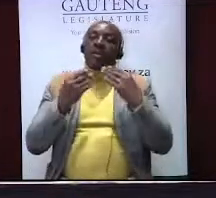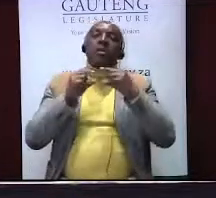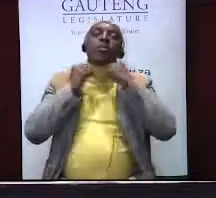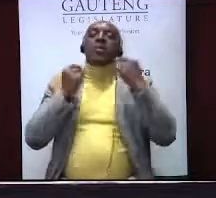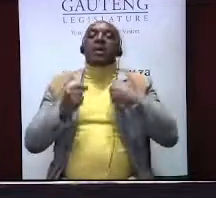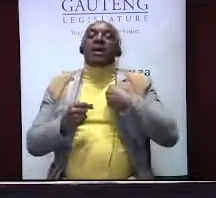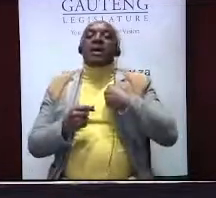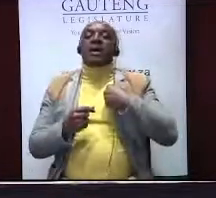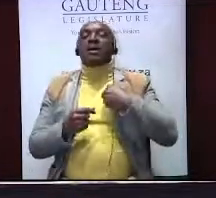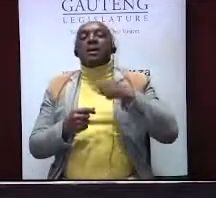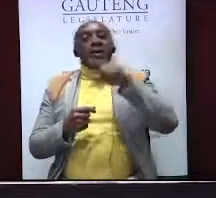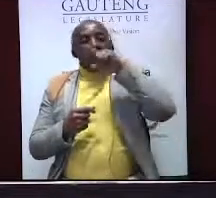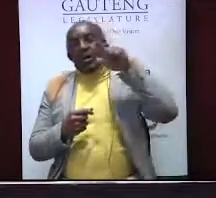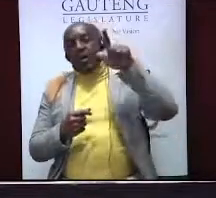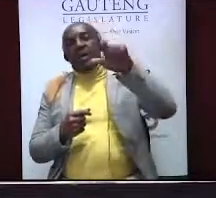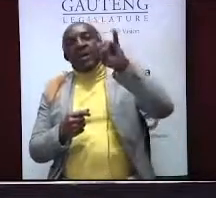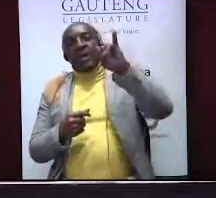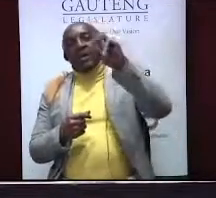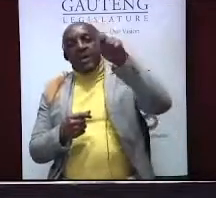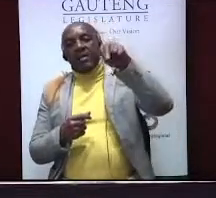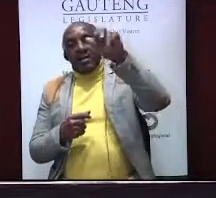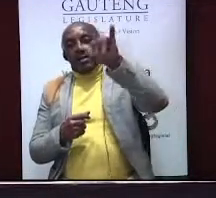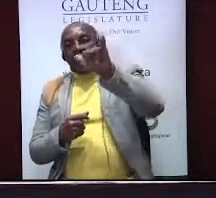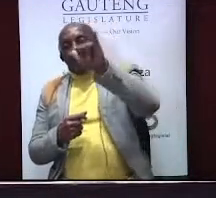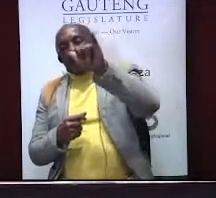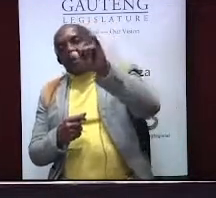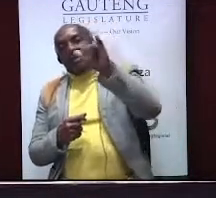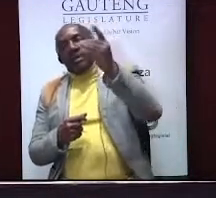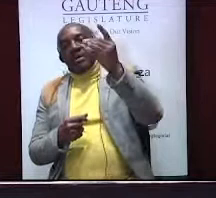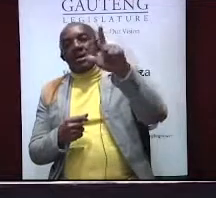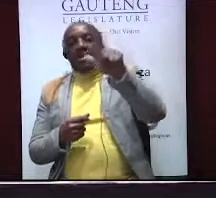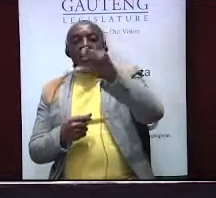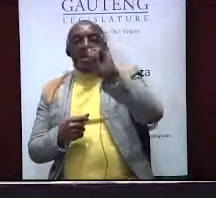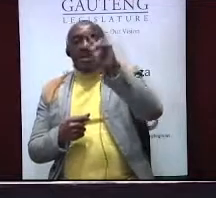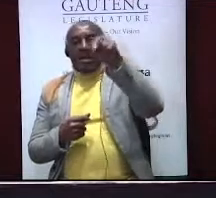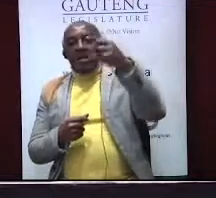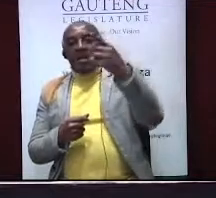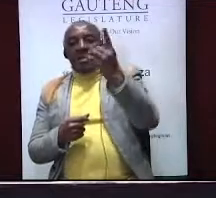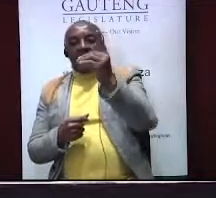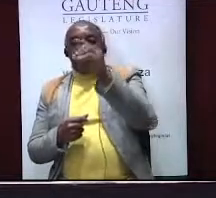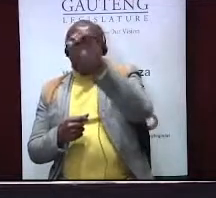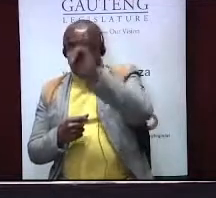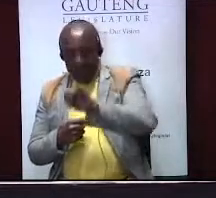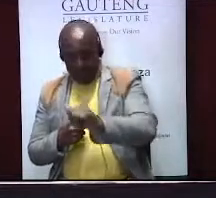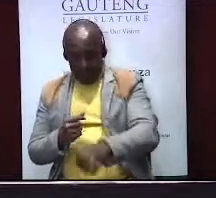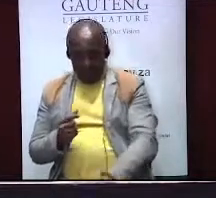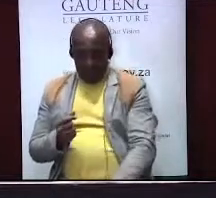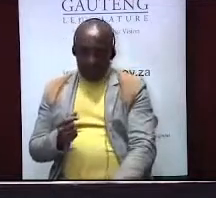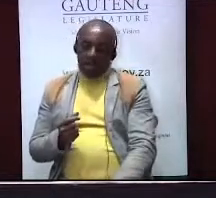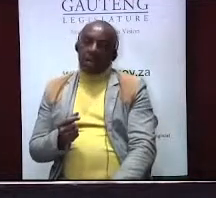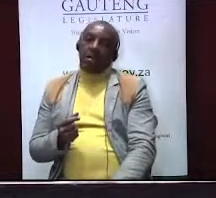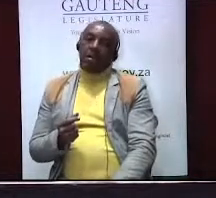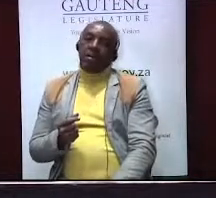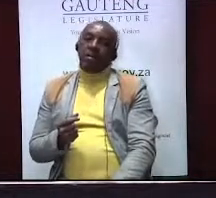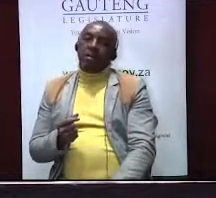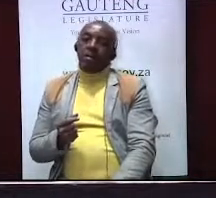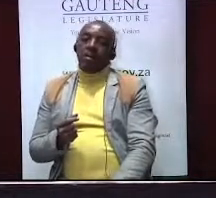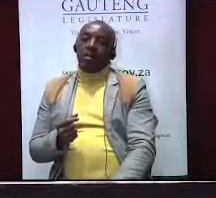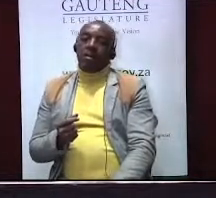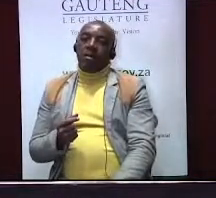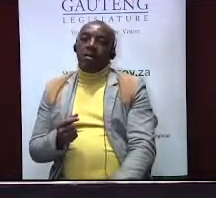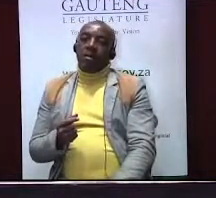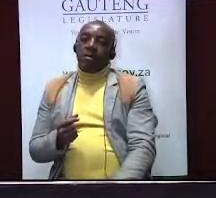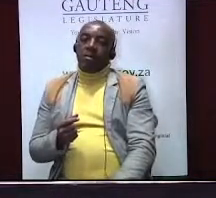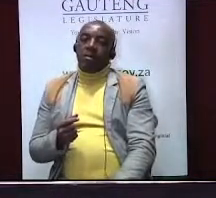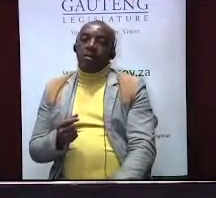Ngiyabonga. Thank you, Apostle, for everything that you have said in this place. Ukhulumile ngendlela